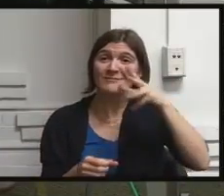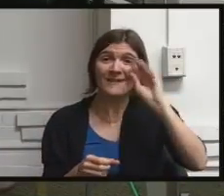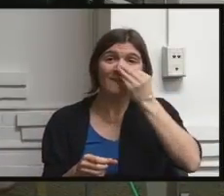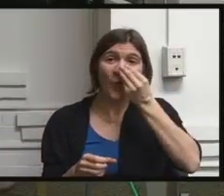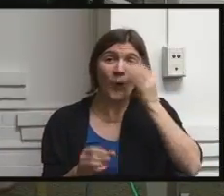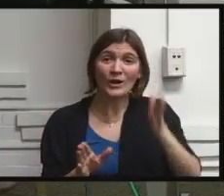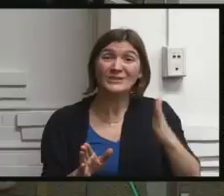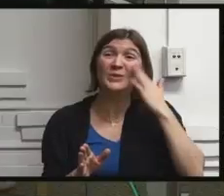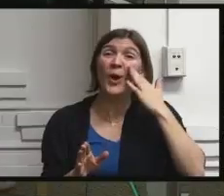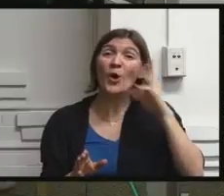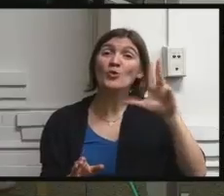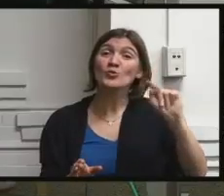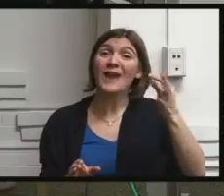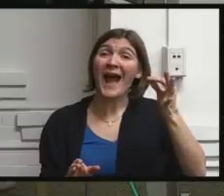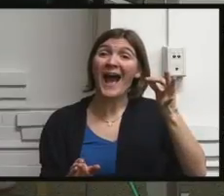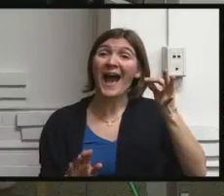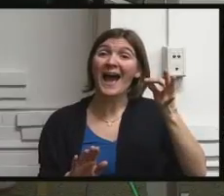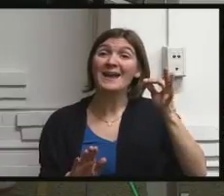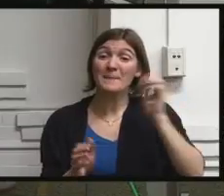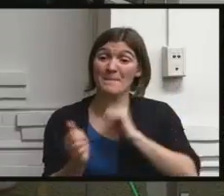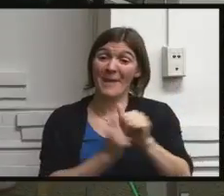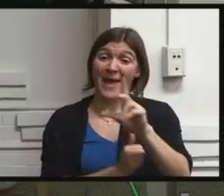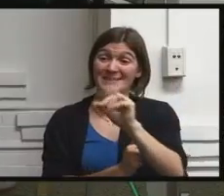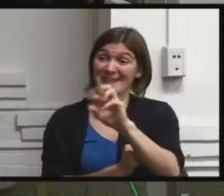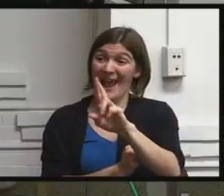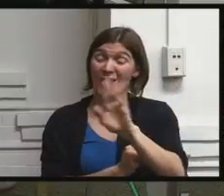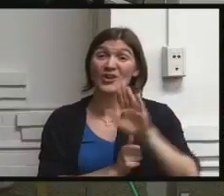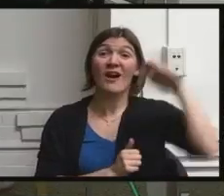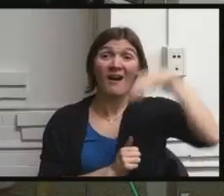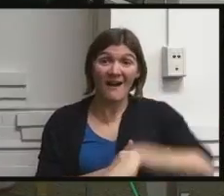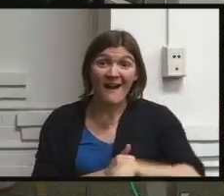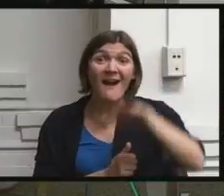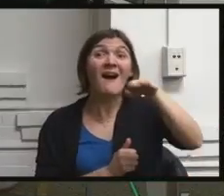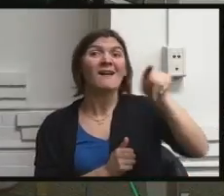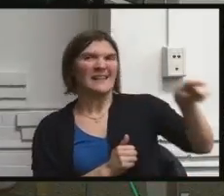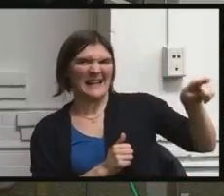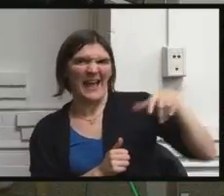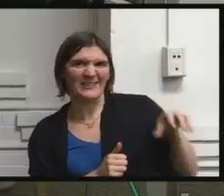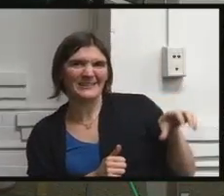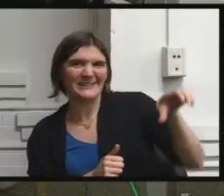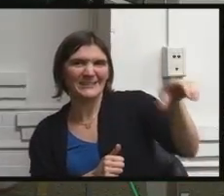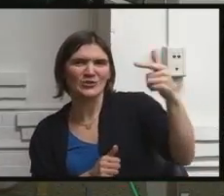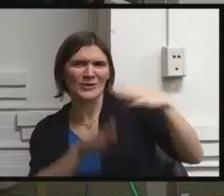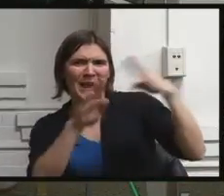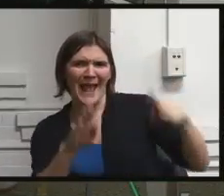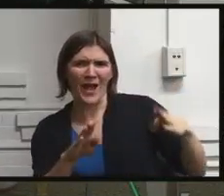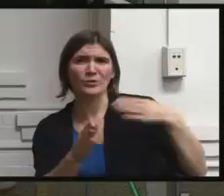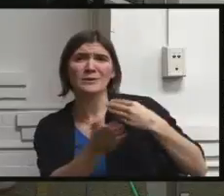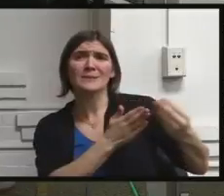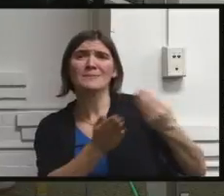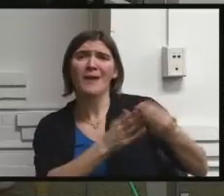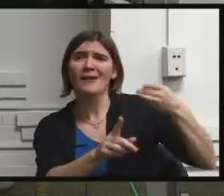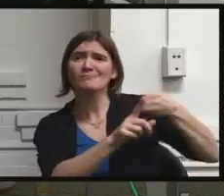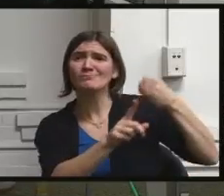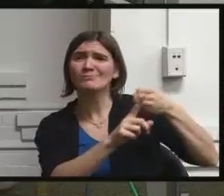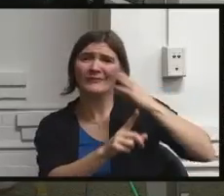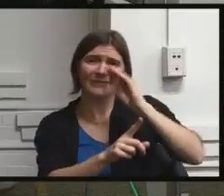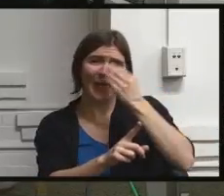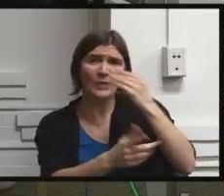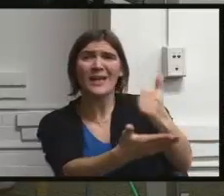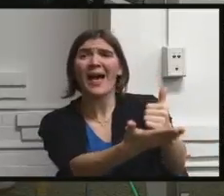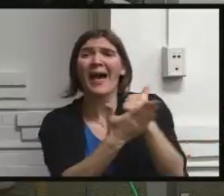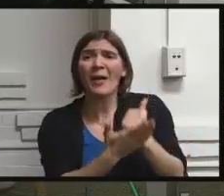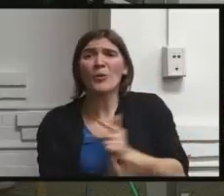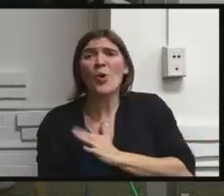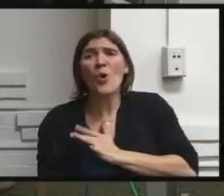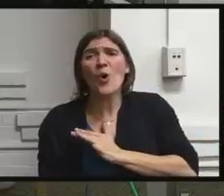florist up on Route 9, and that's where we purchase our flowers, and he is a significant help to us,